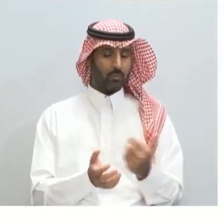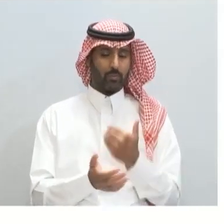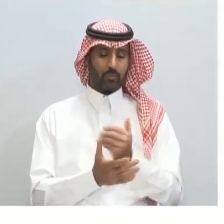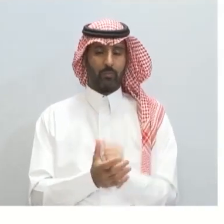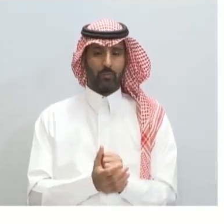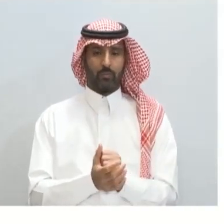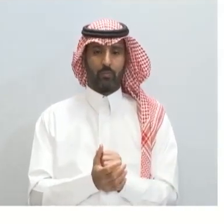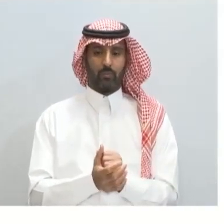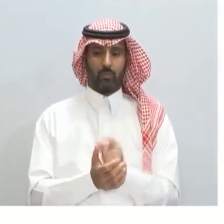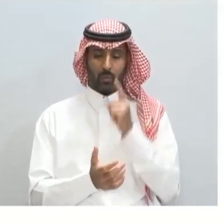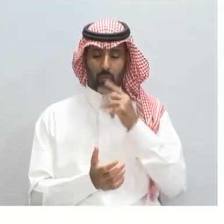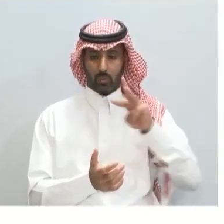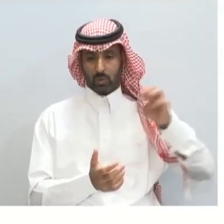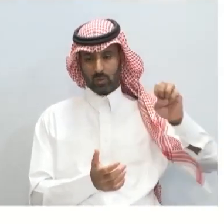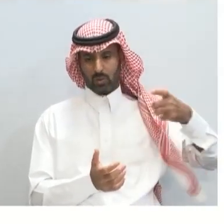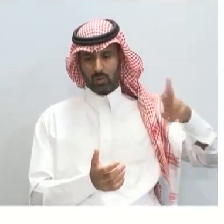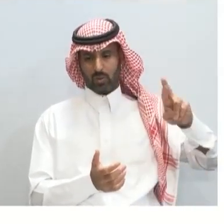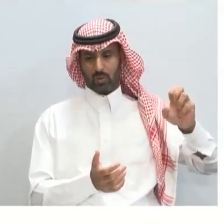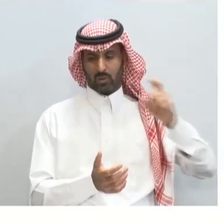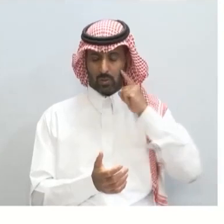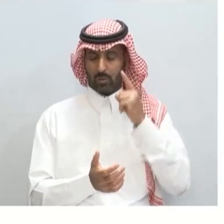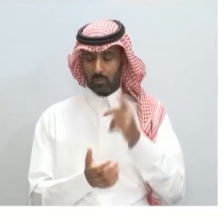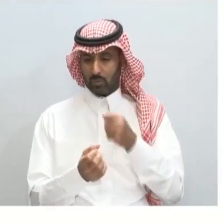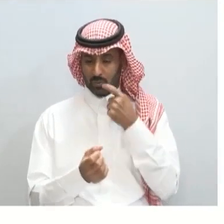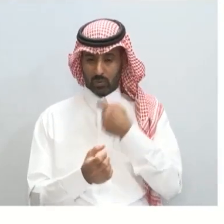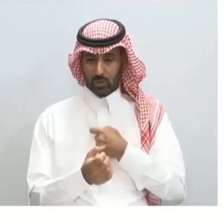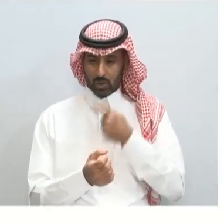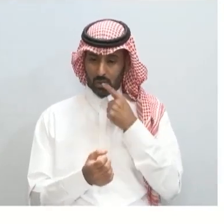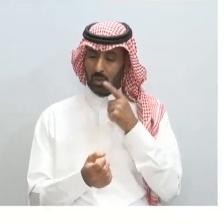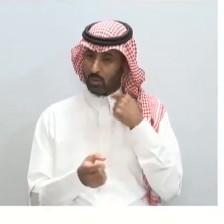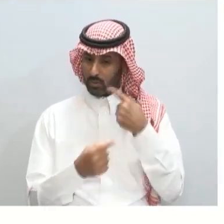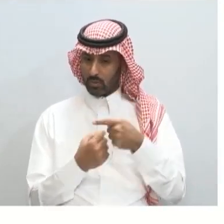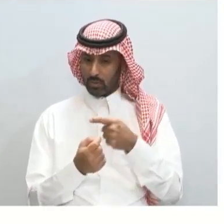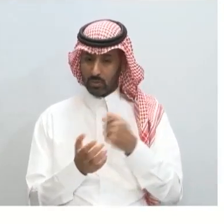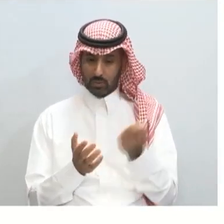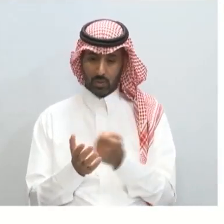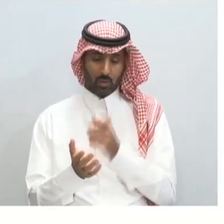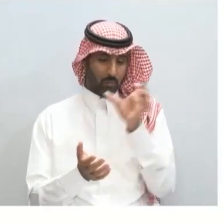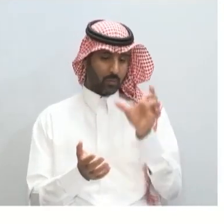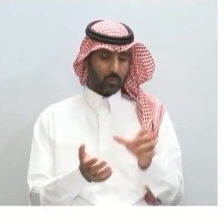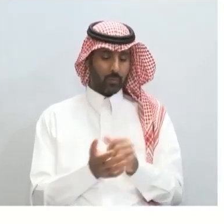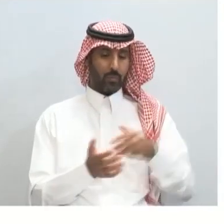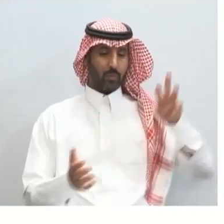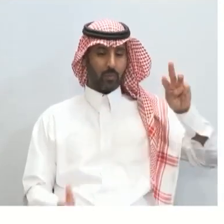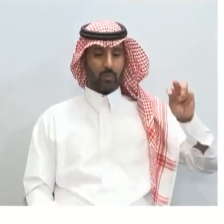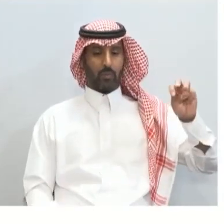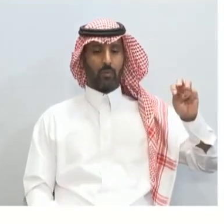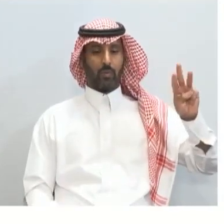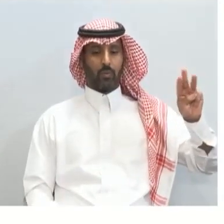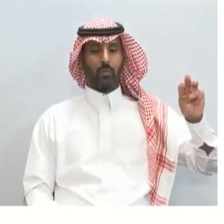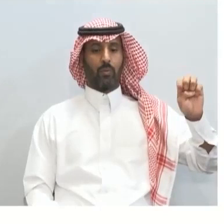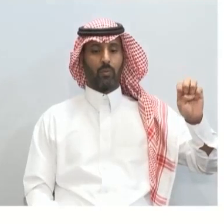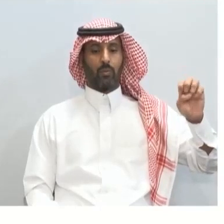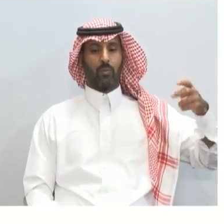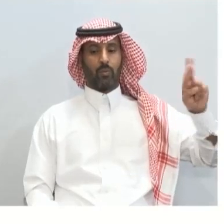however where is considered more formal and generally used in writing where here he